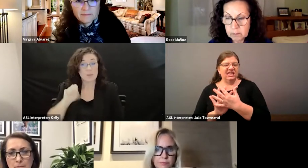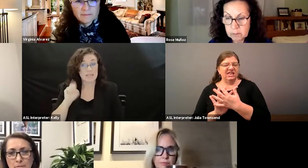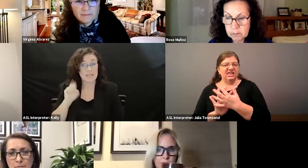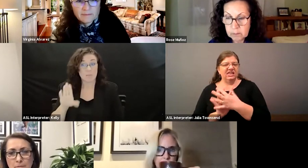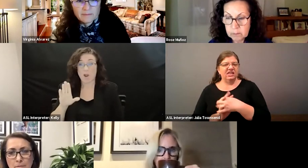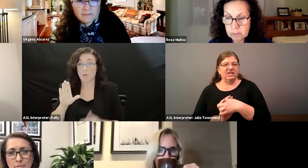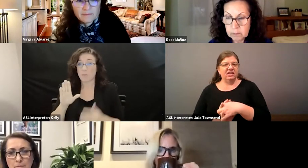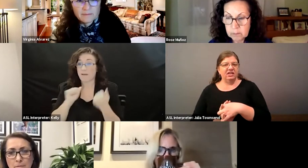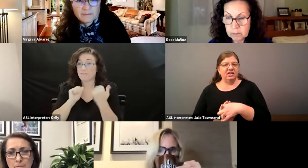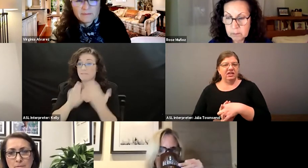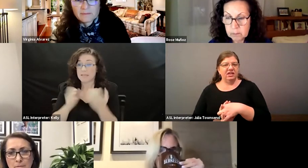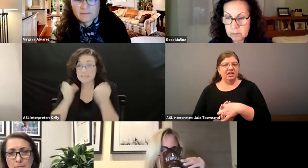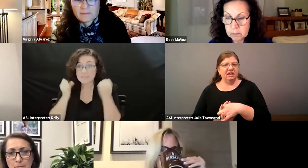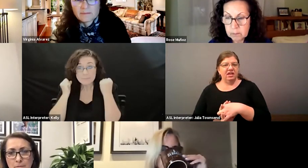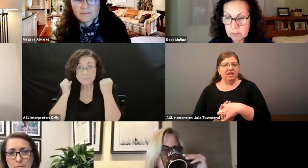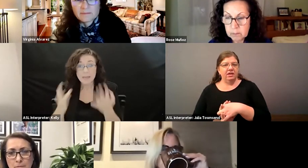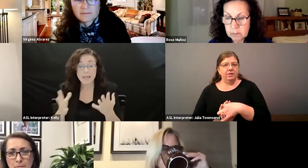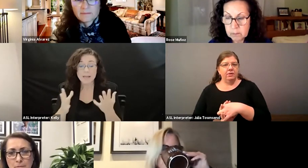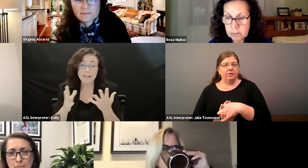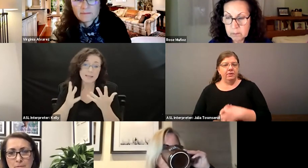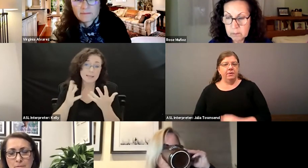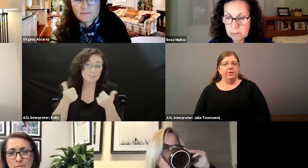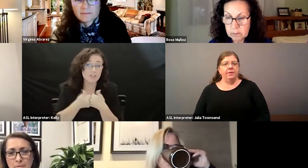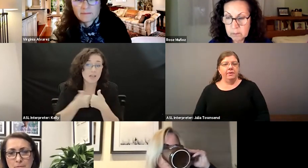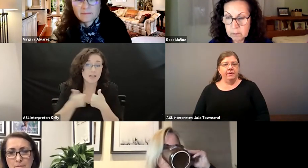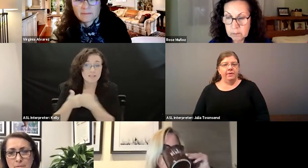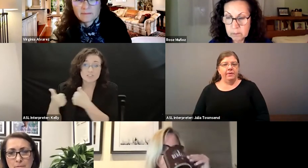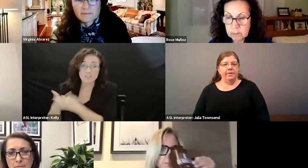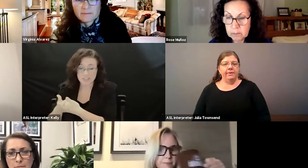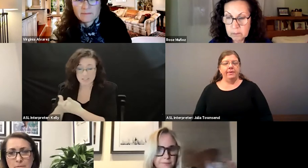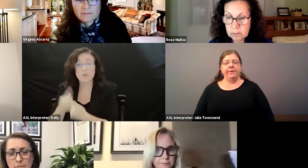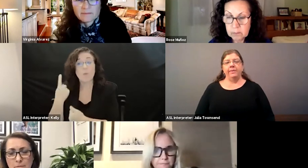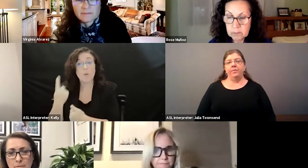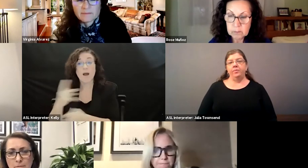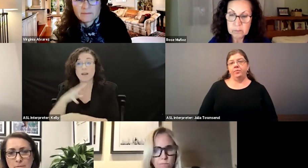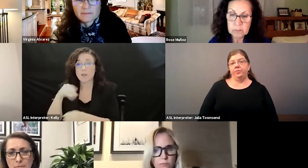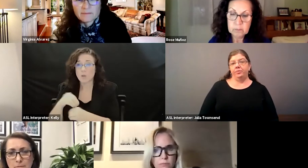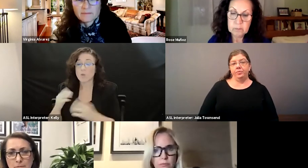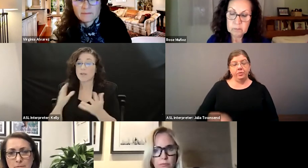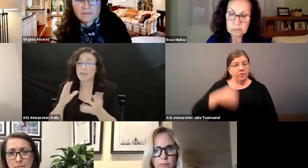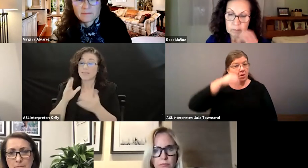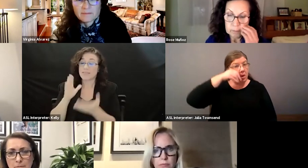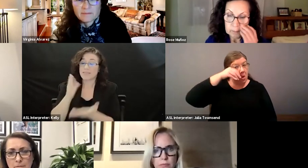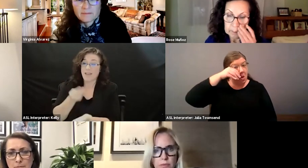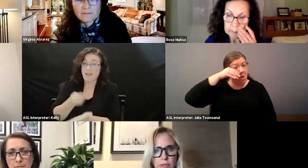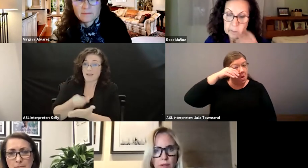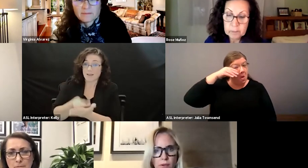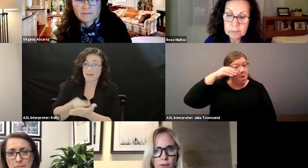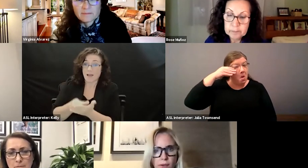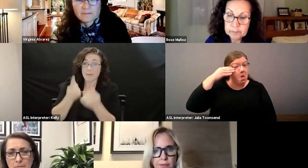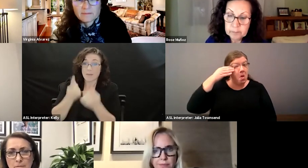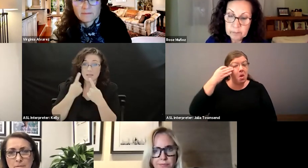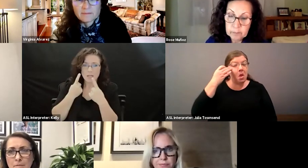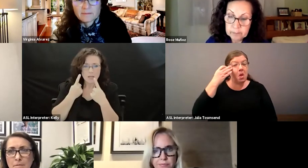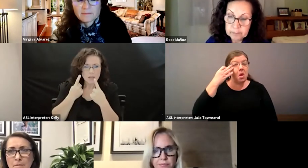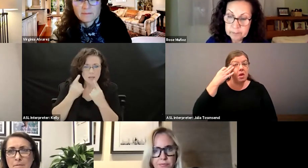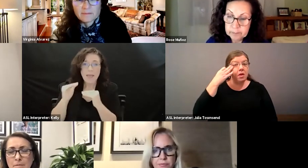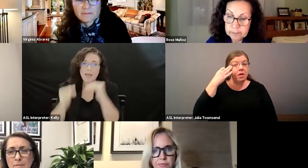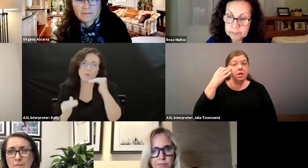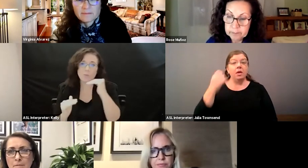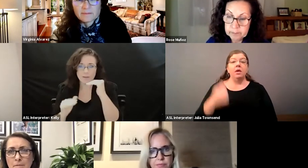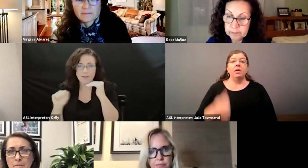including the academic achievement gap the pandemic highlighted that the disparities of students were receiving deaths in their midterm progress reports were